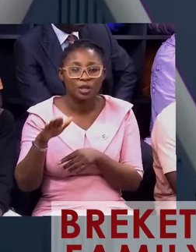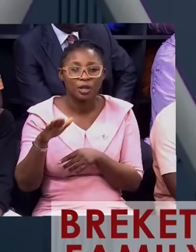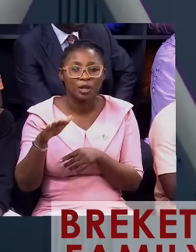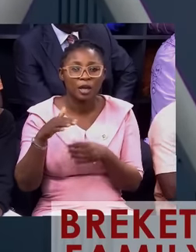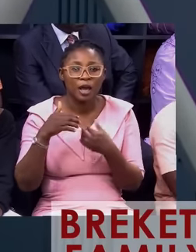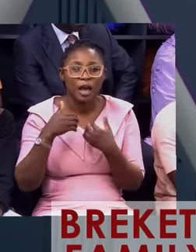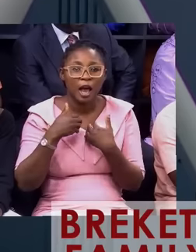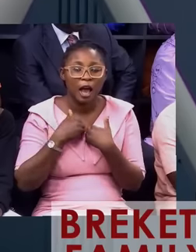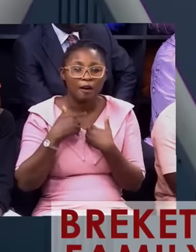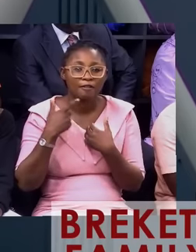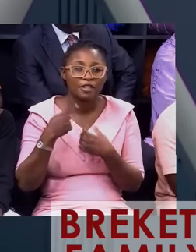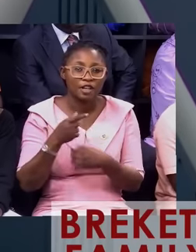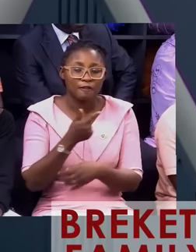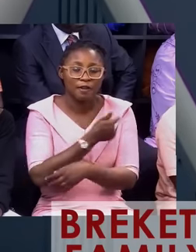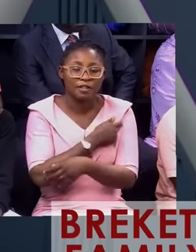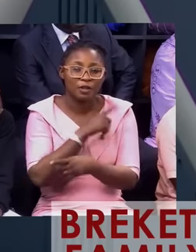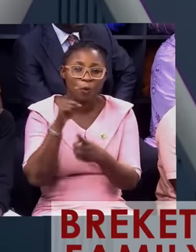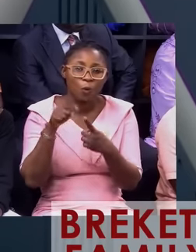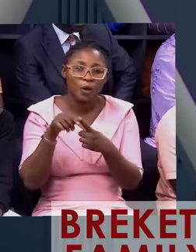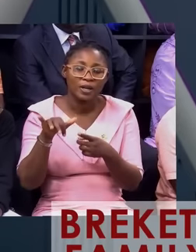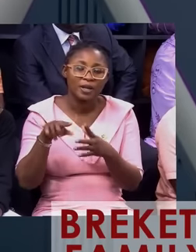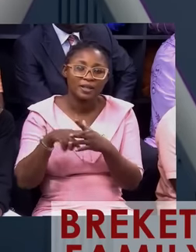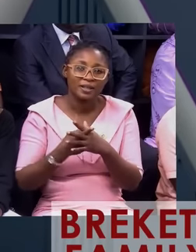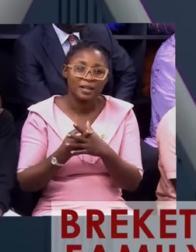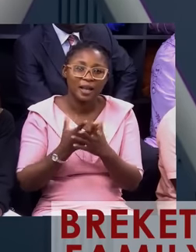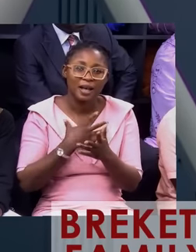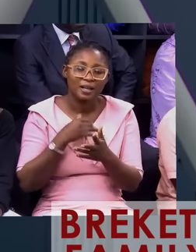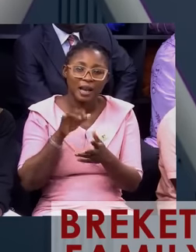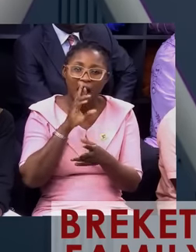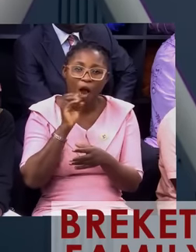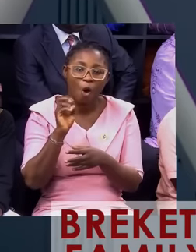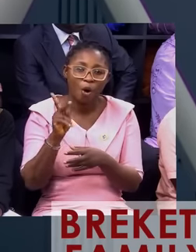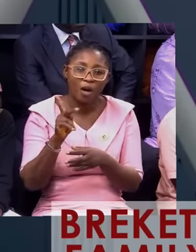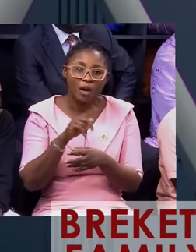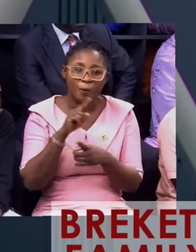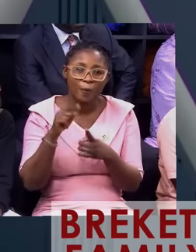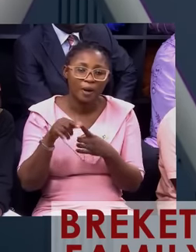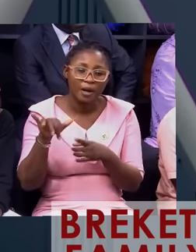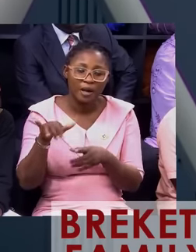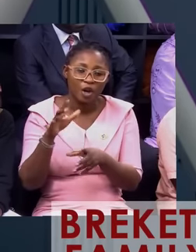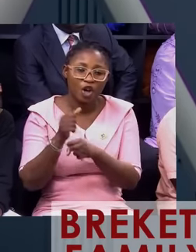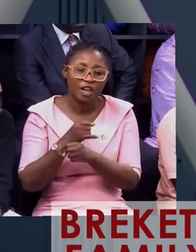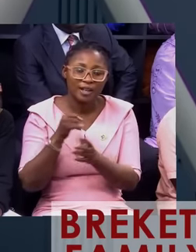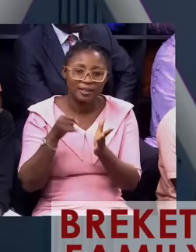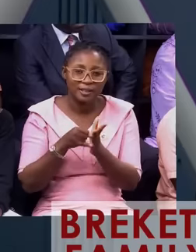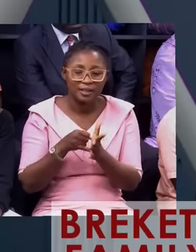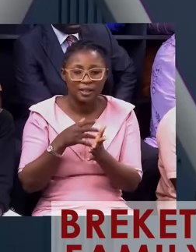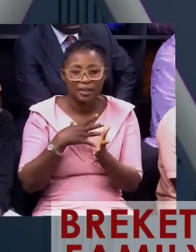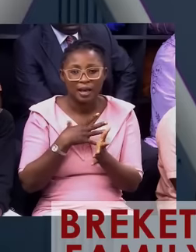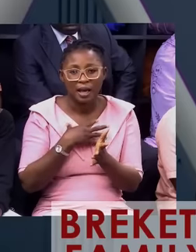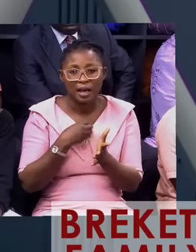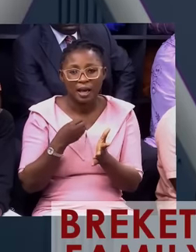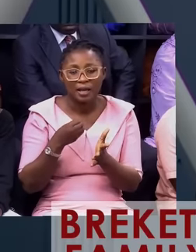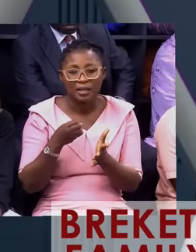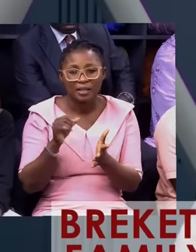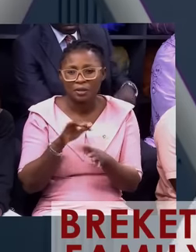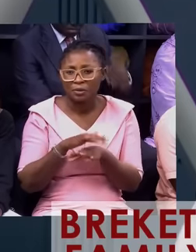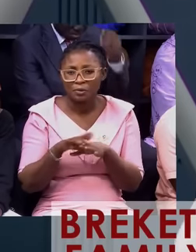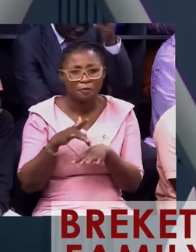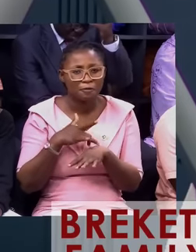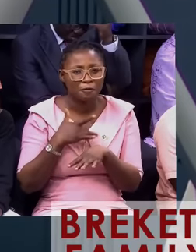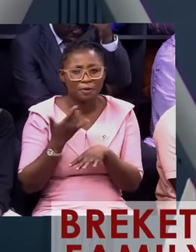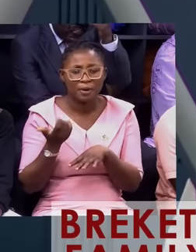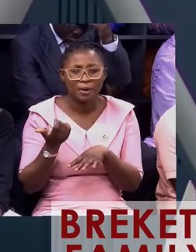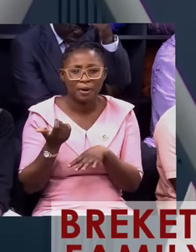a vacine when it started and they both okay in when they had it um so they're not reducing any